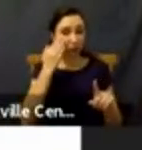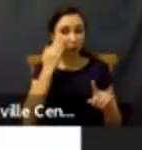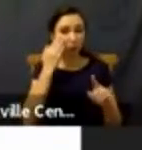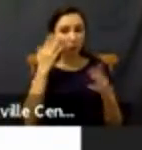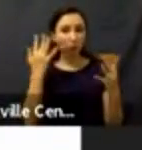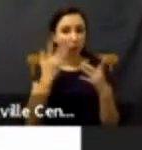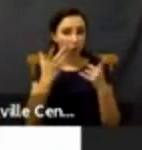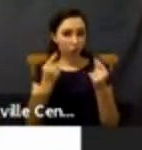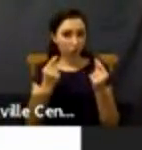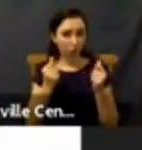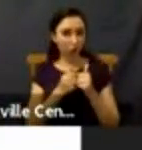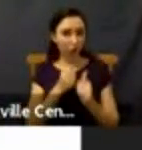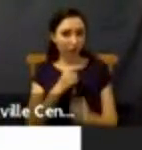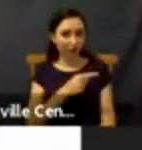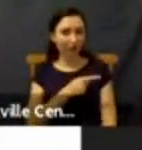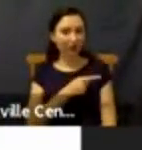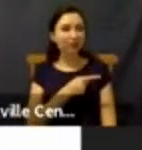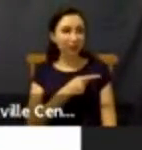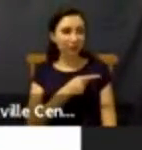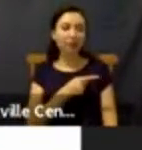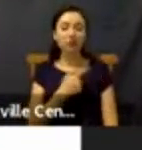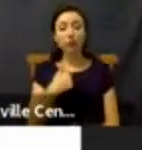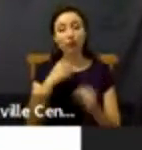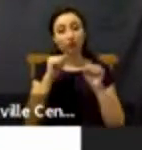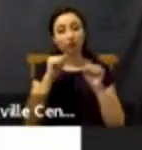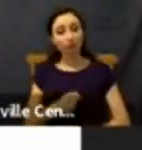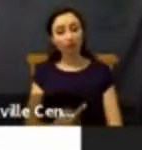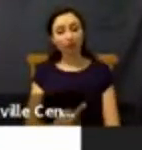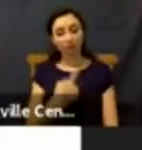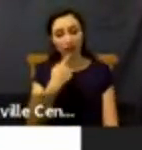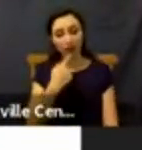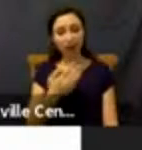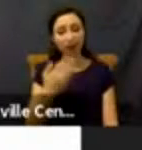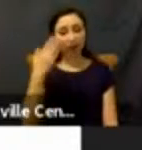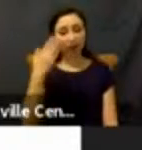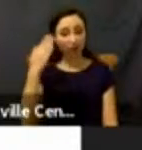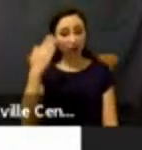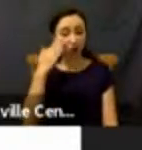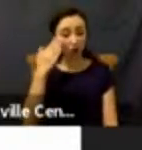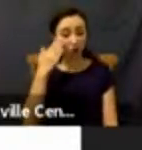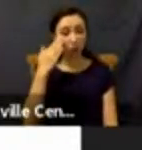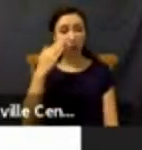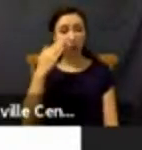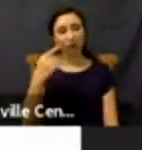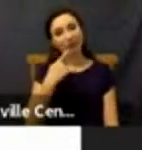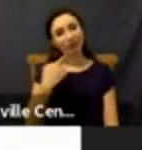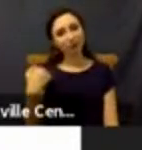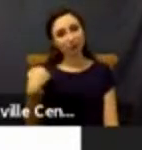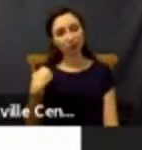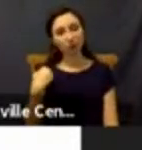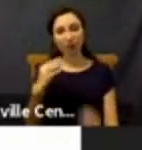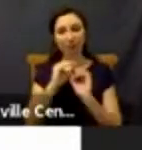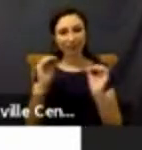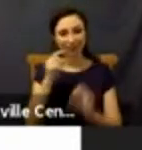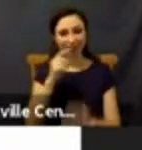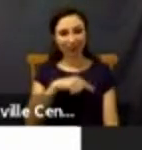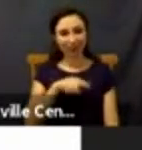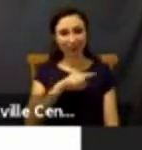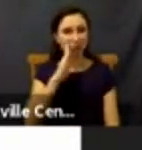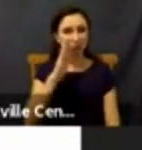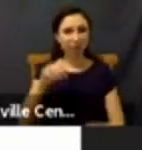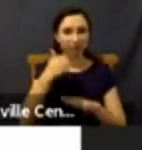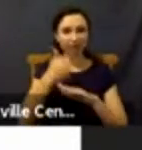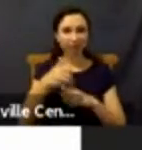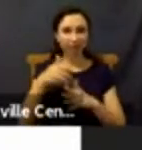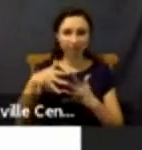this. And so I can say that, I mean, I know we've essentially said that none of these are going to be set in stone,